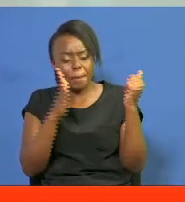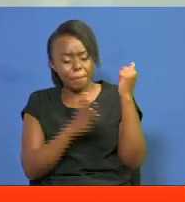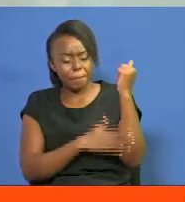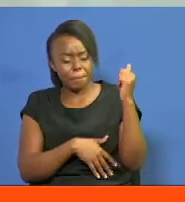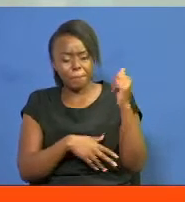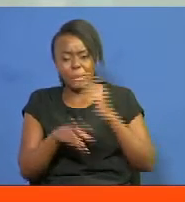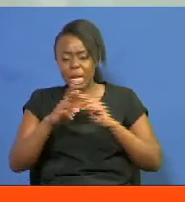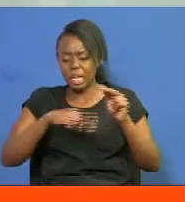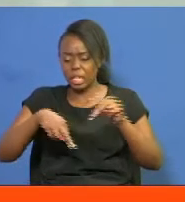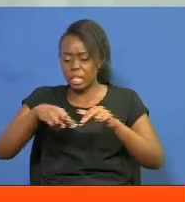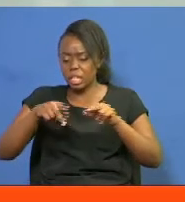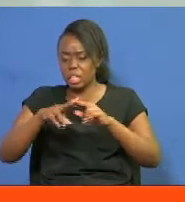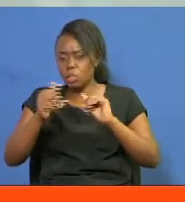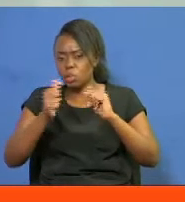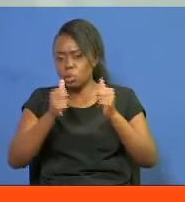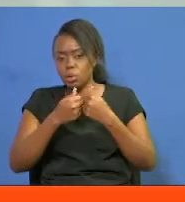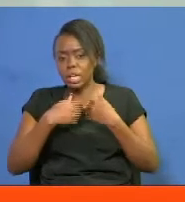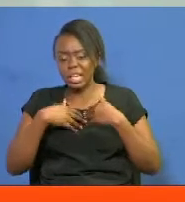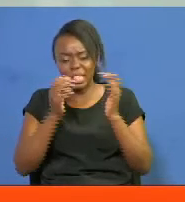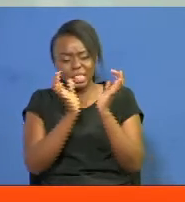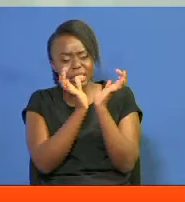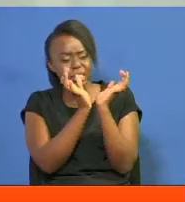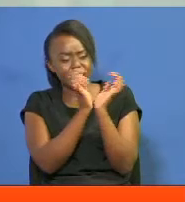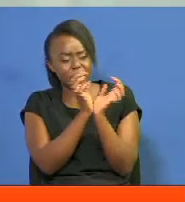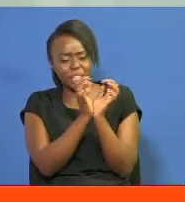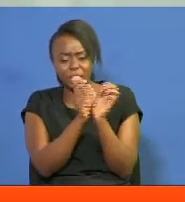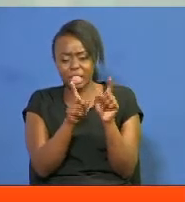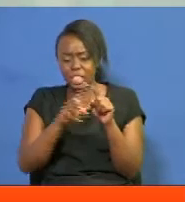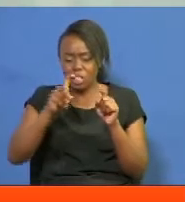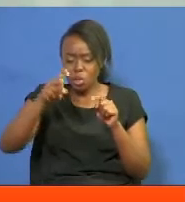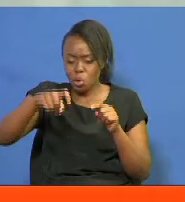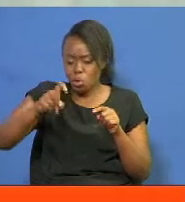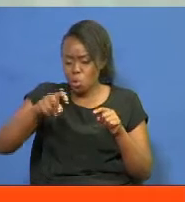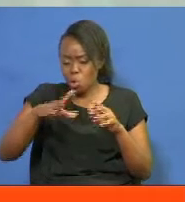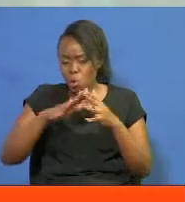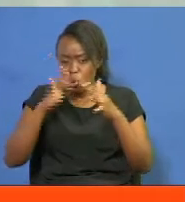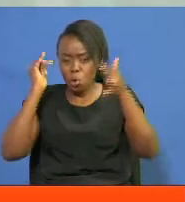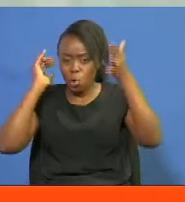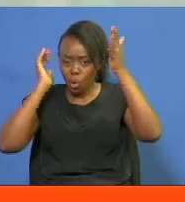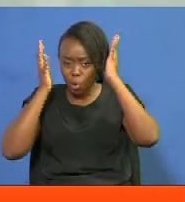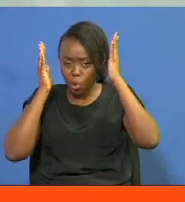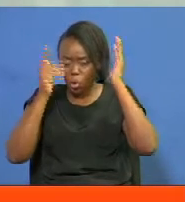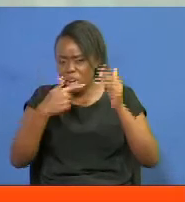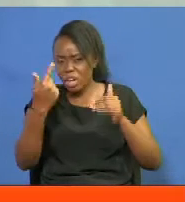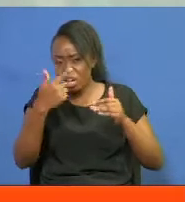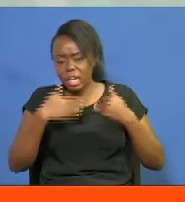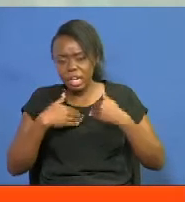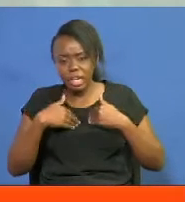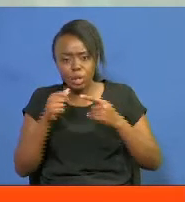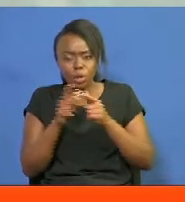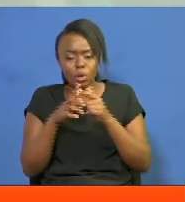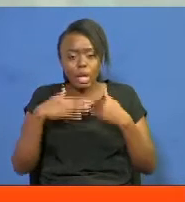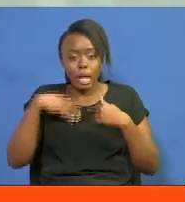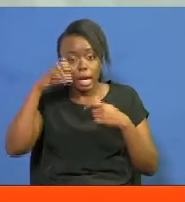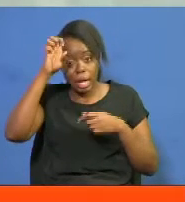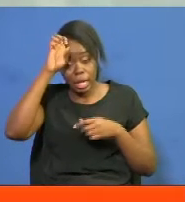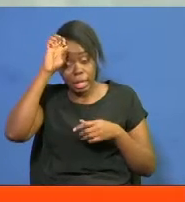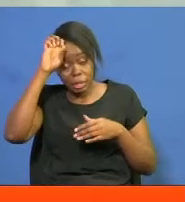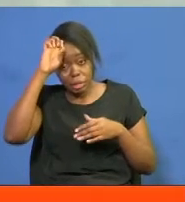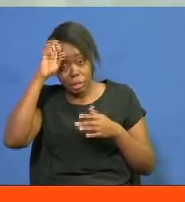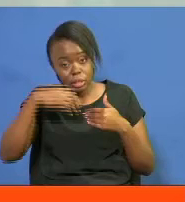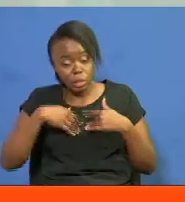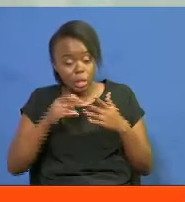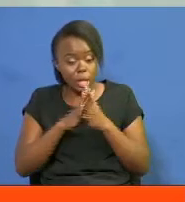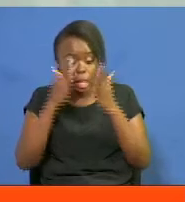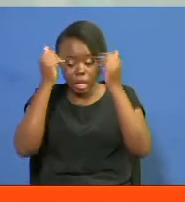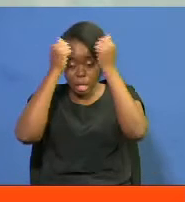school, evading dangerous crocodiles, snakes and hippopotamus just to secure an education. The